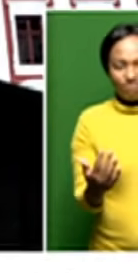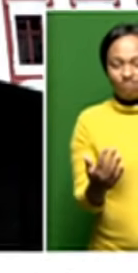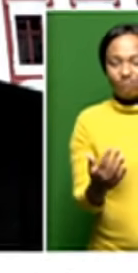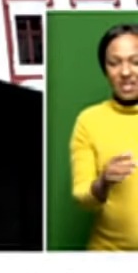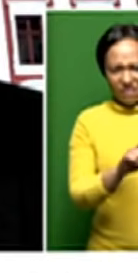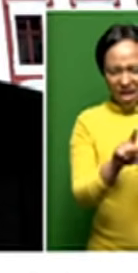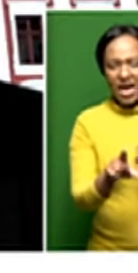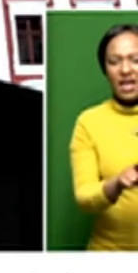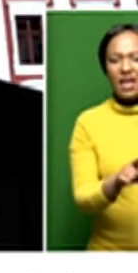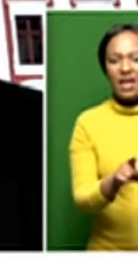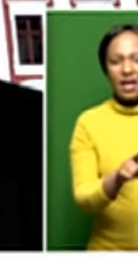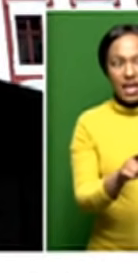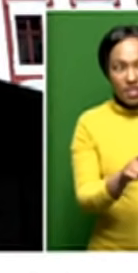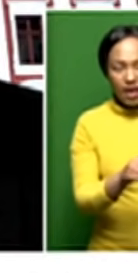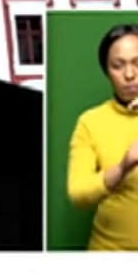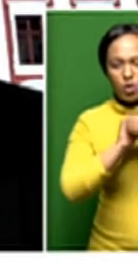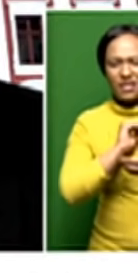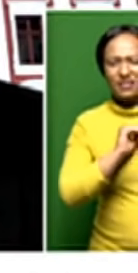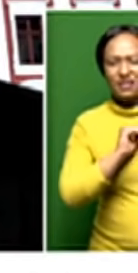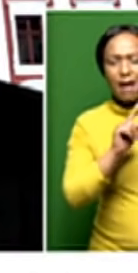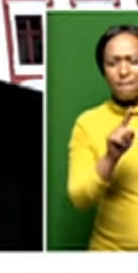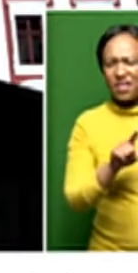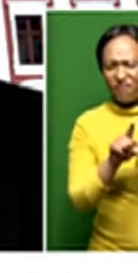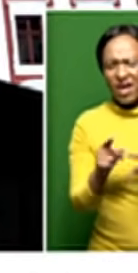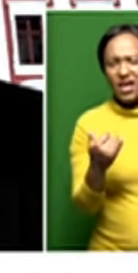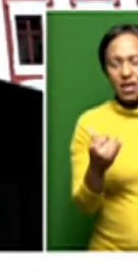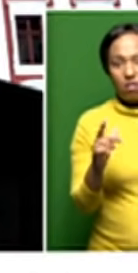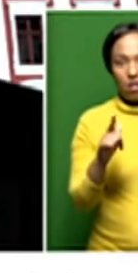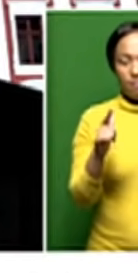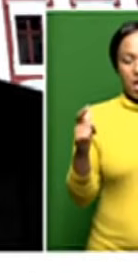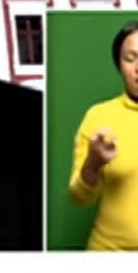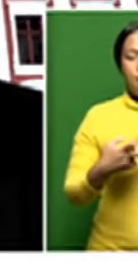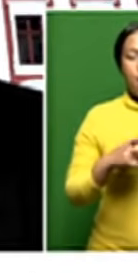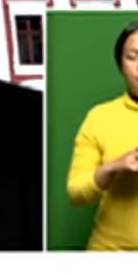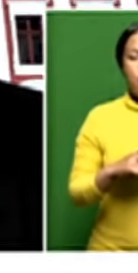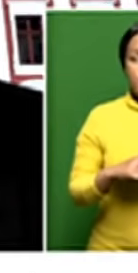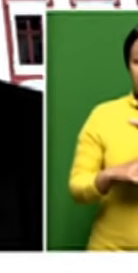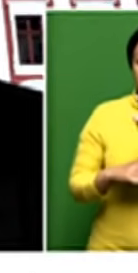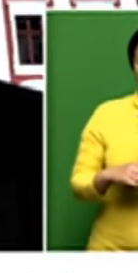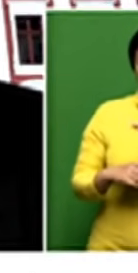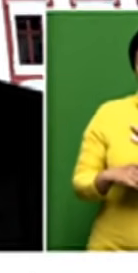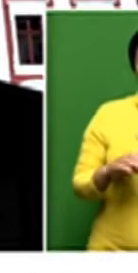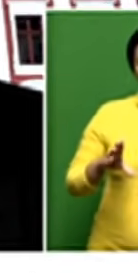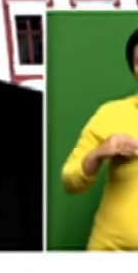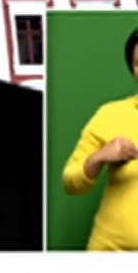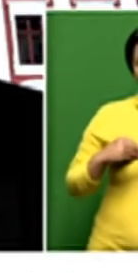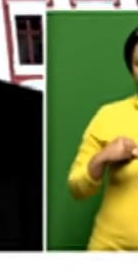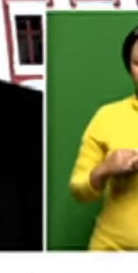this institution that is there to protect it. And it's a major, major problem. And I think you yourself have just admitted to that.